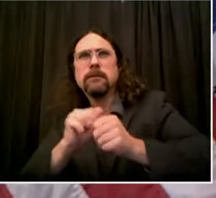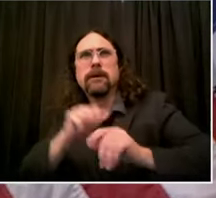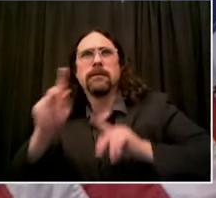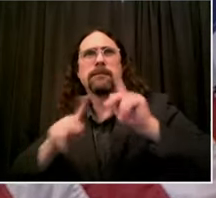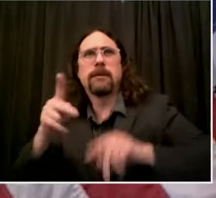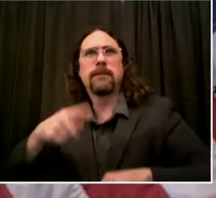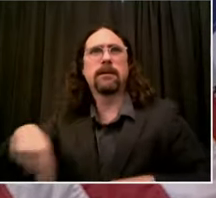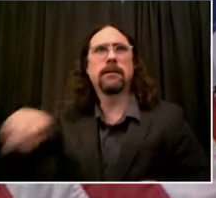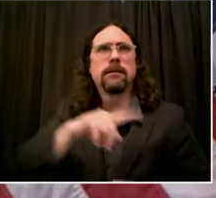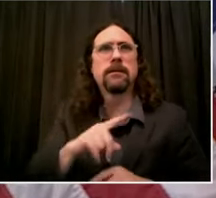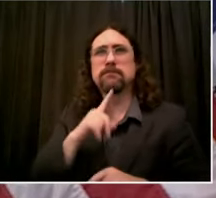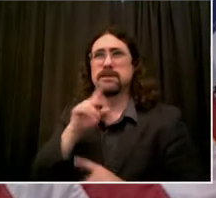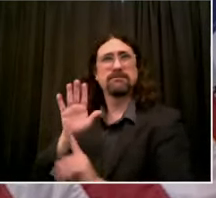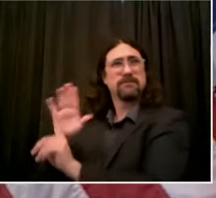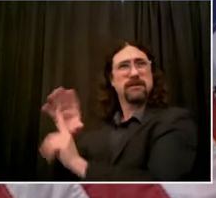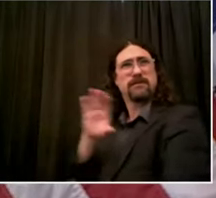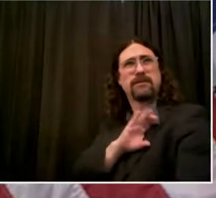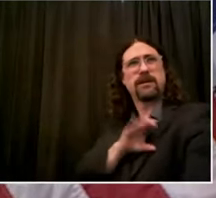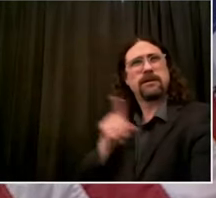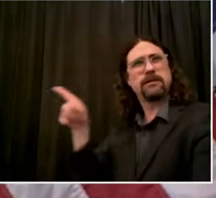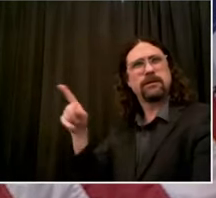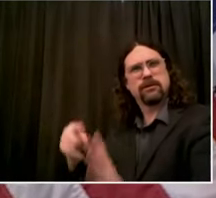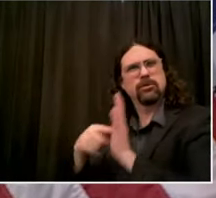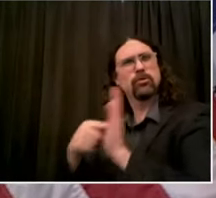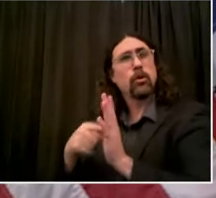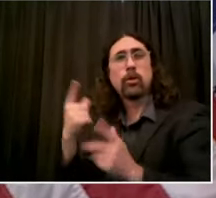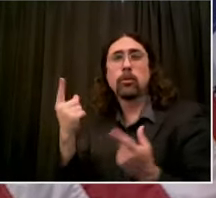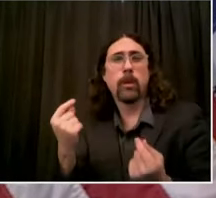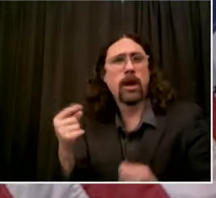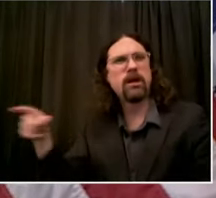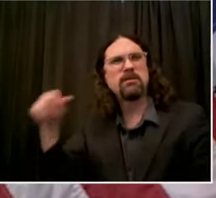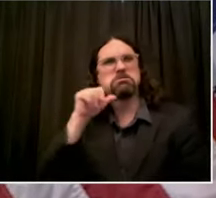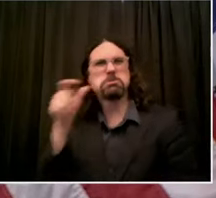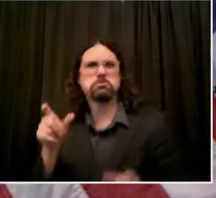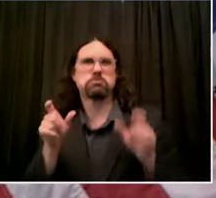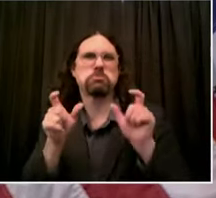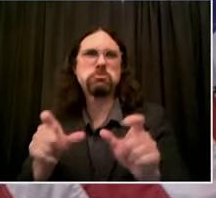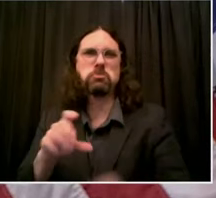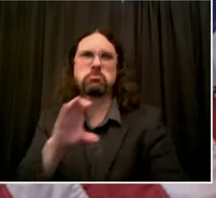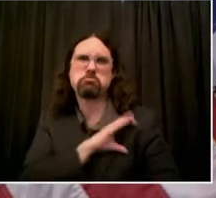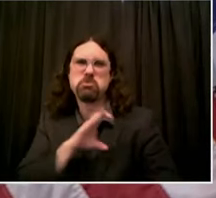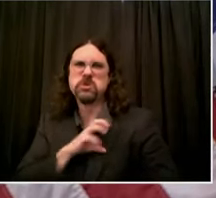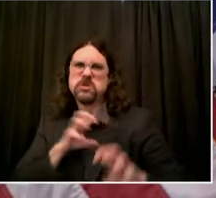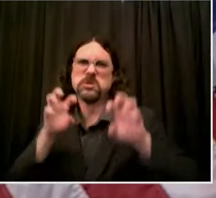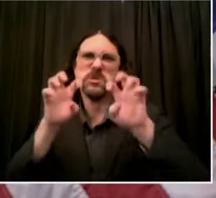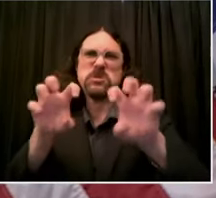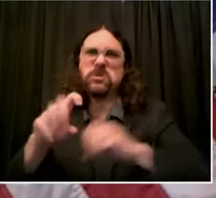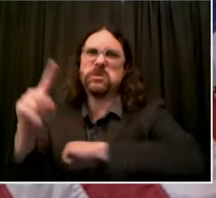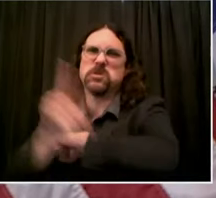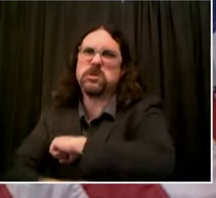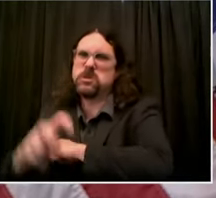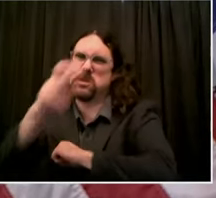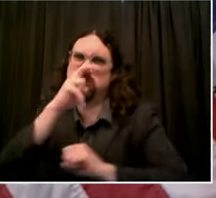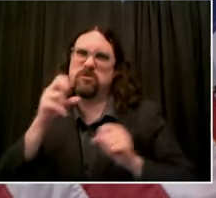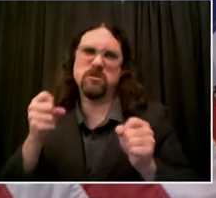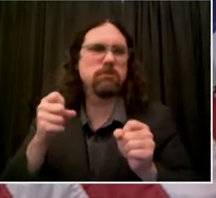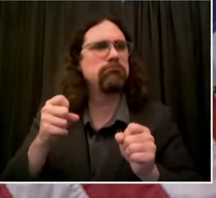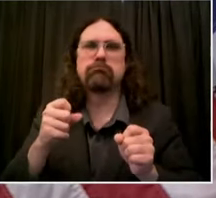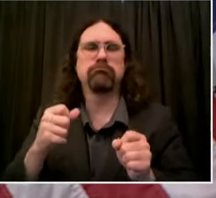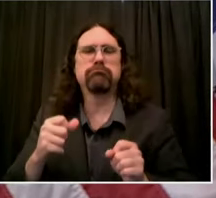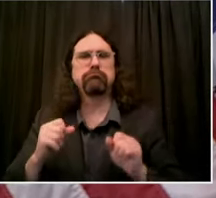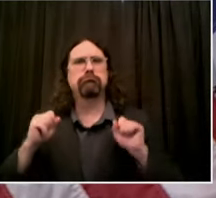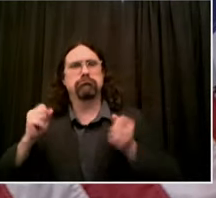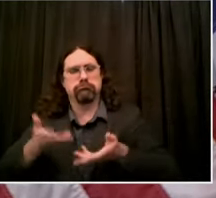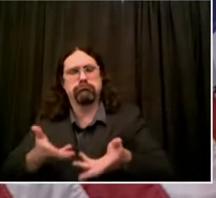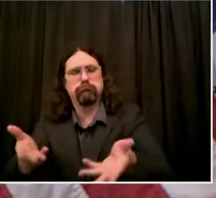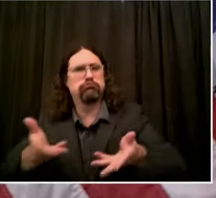takes an oath, agrees to a higher calling, and agrees that restraint will be a part of their life. And keeping the